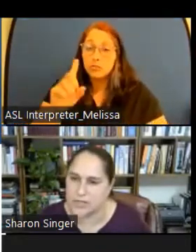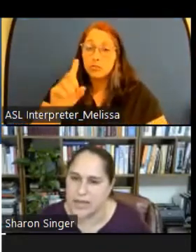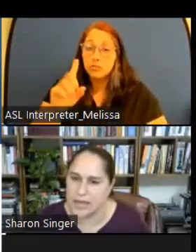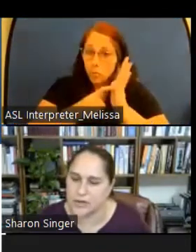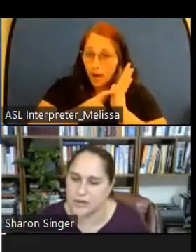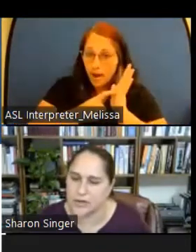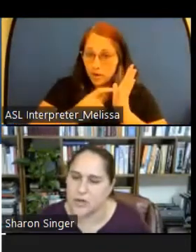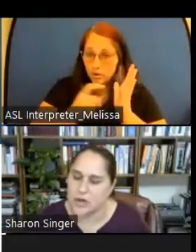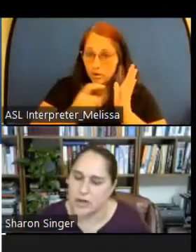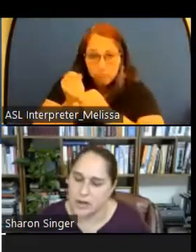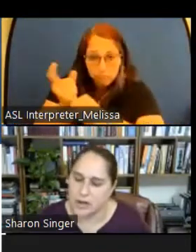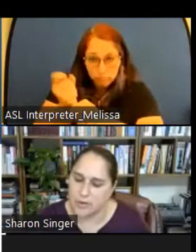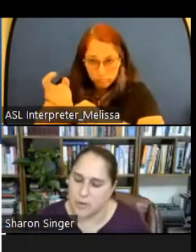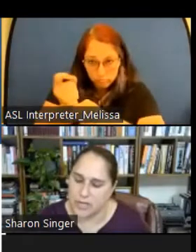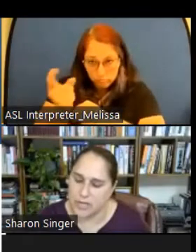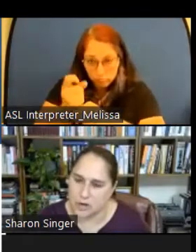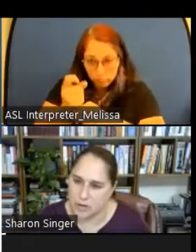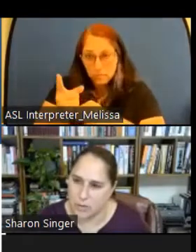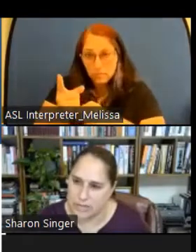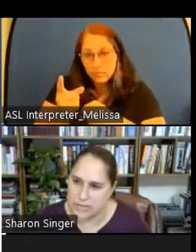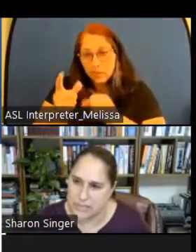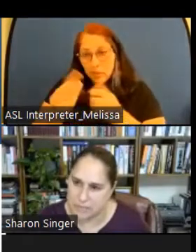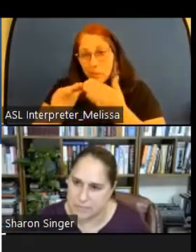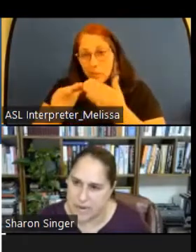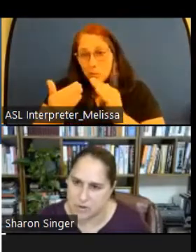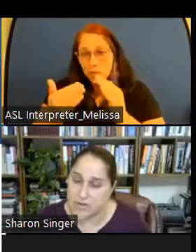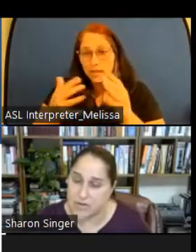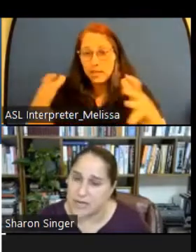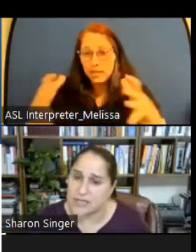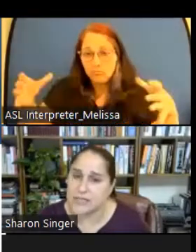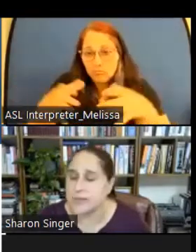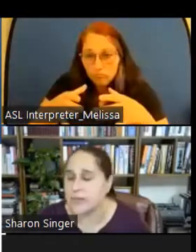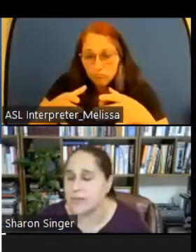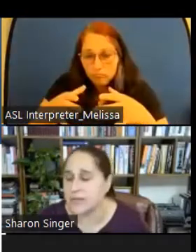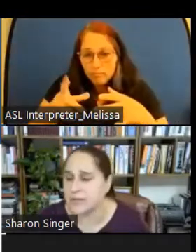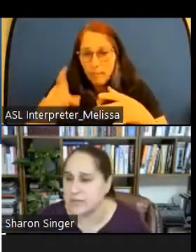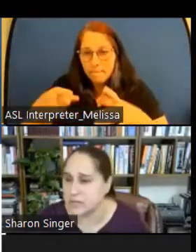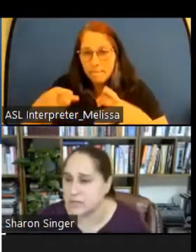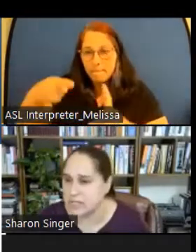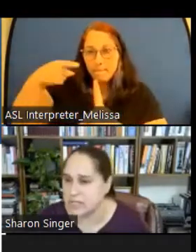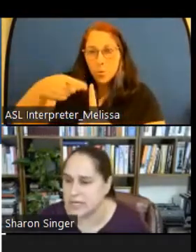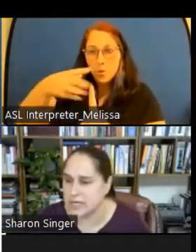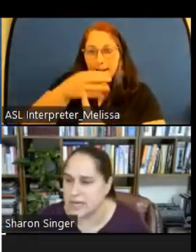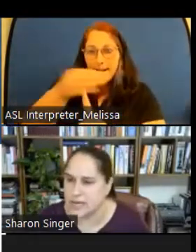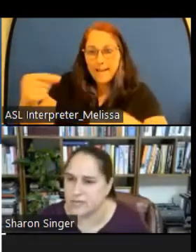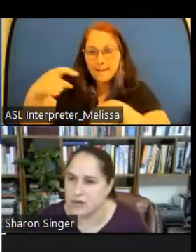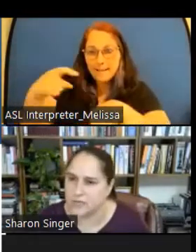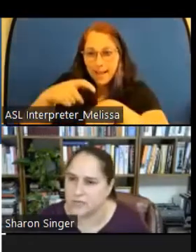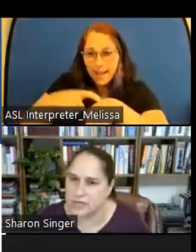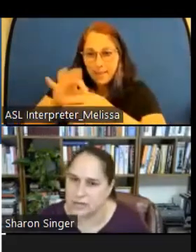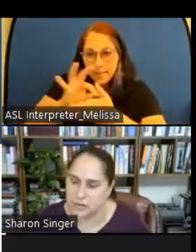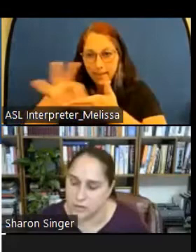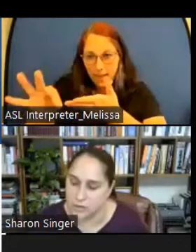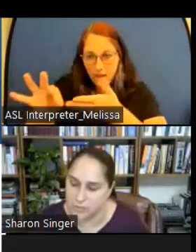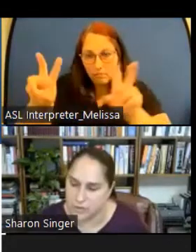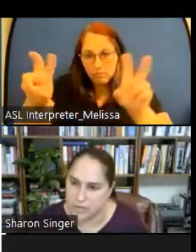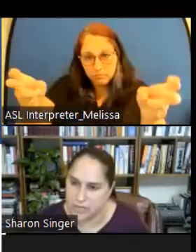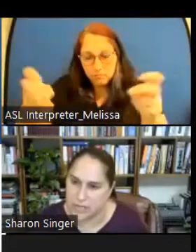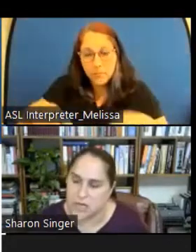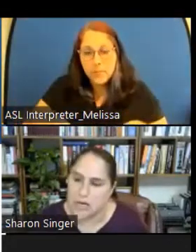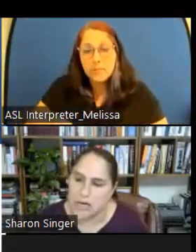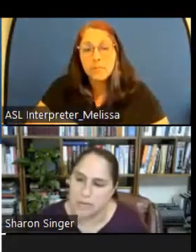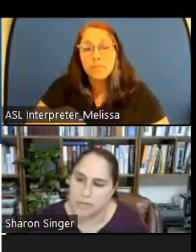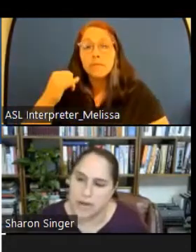communities gather what they call a point-in-time count. And this is something that if you're interested in getting involved at your